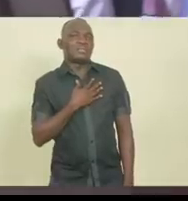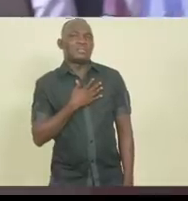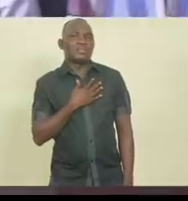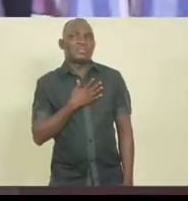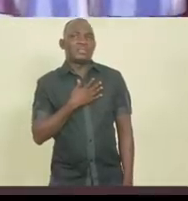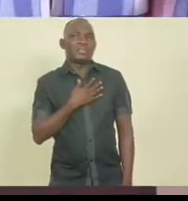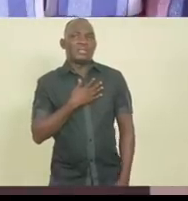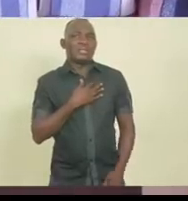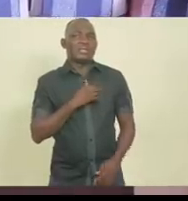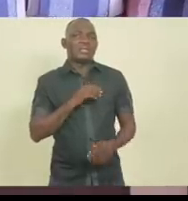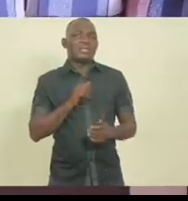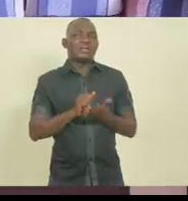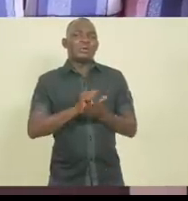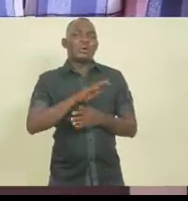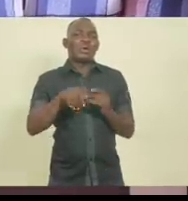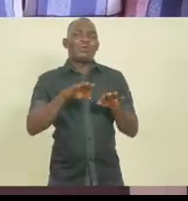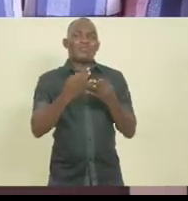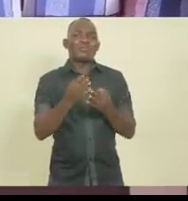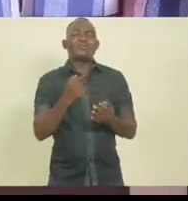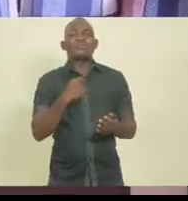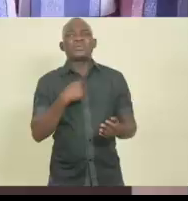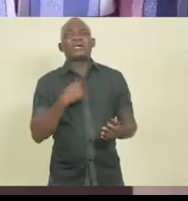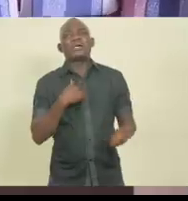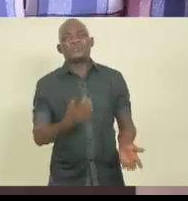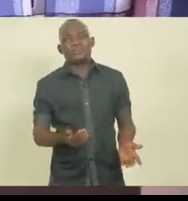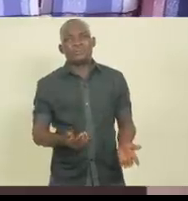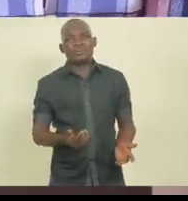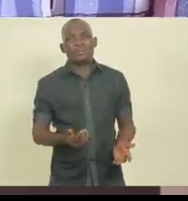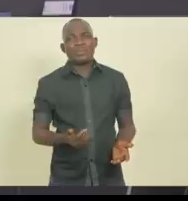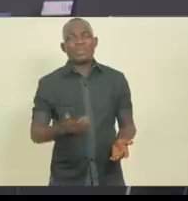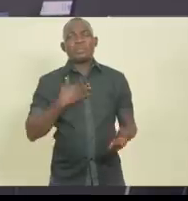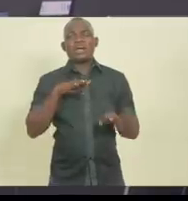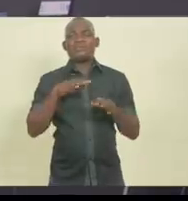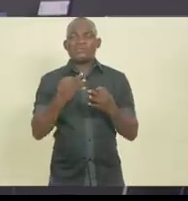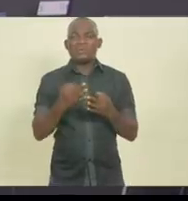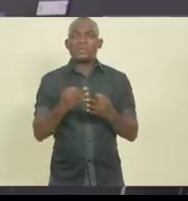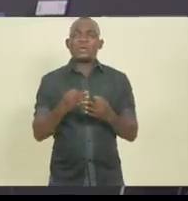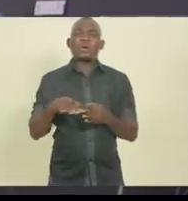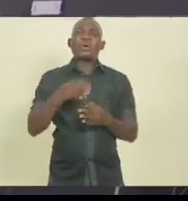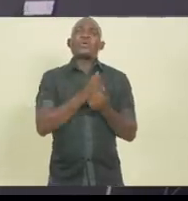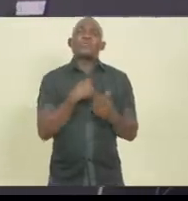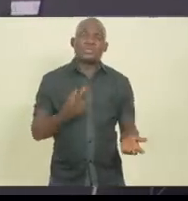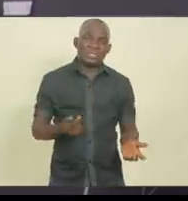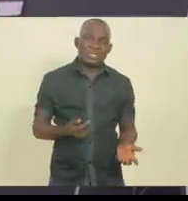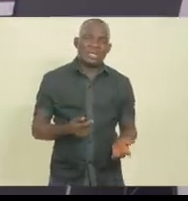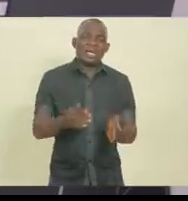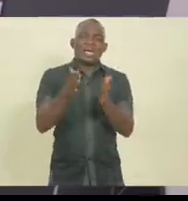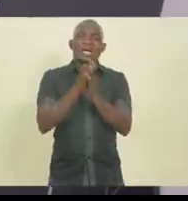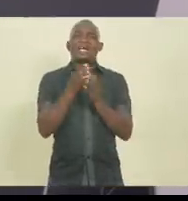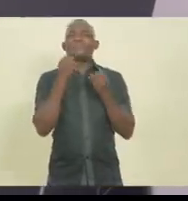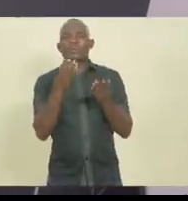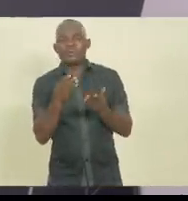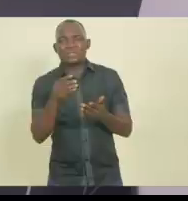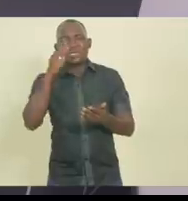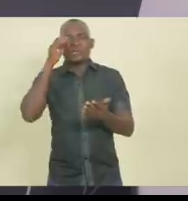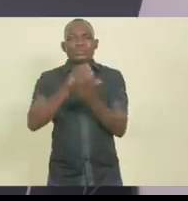that's all the family I have. They are everything to me. He has information,